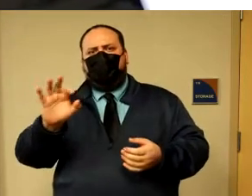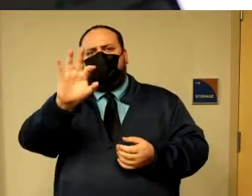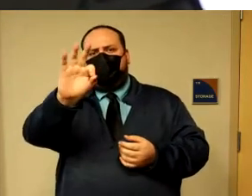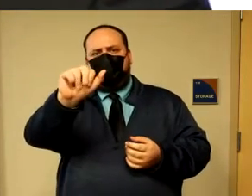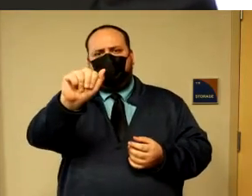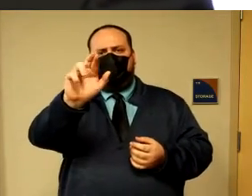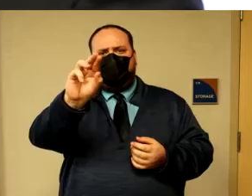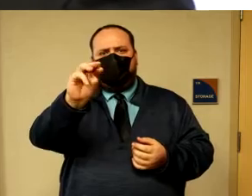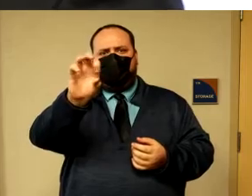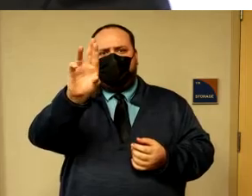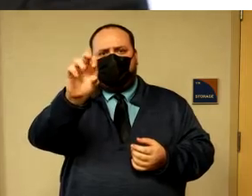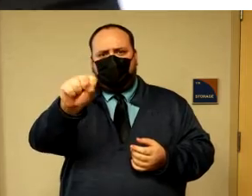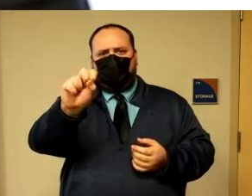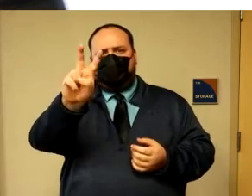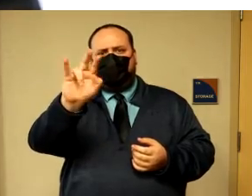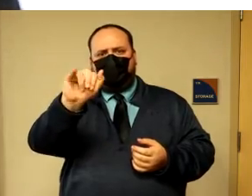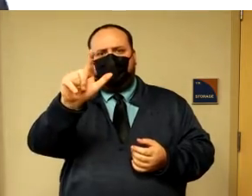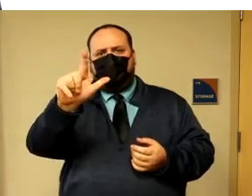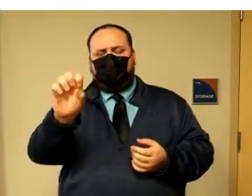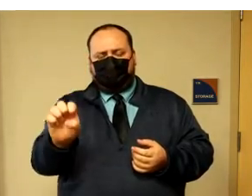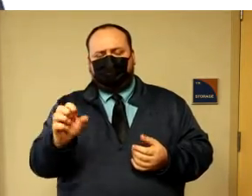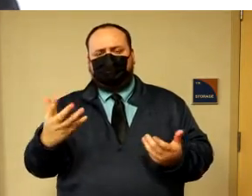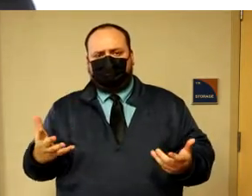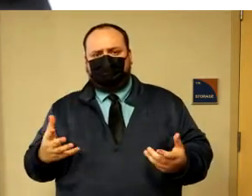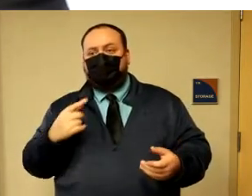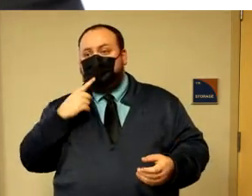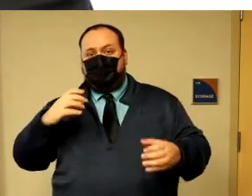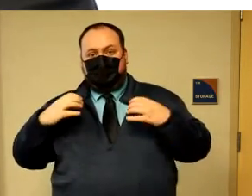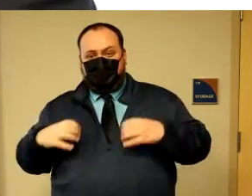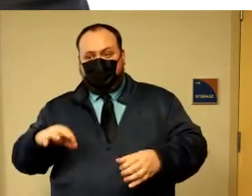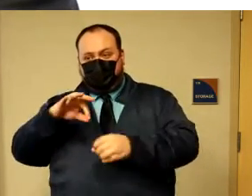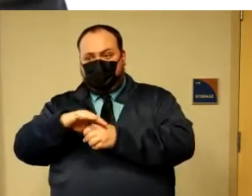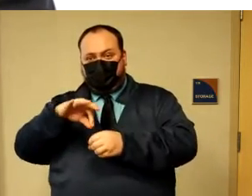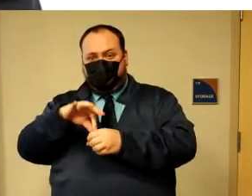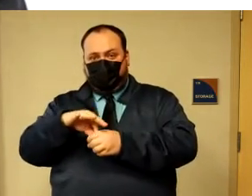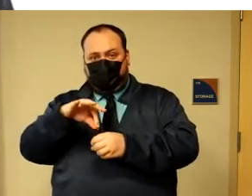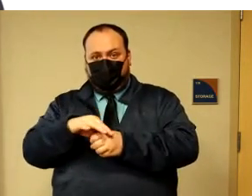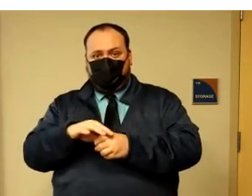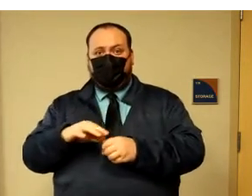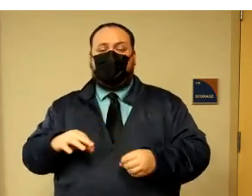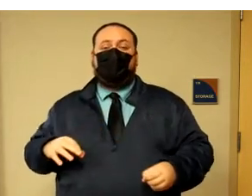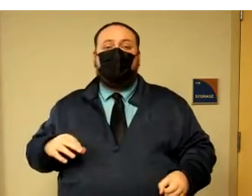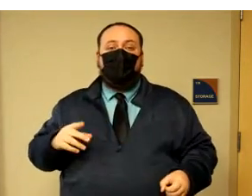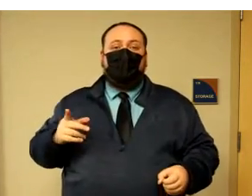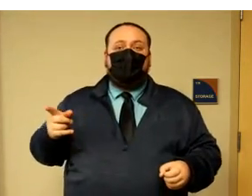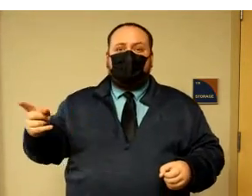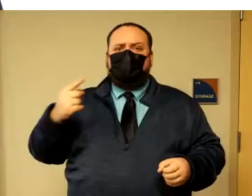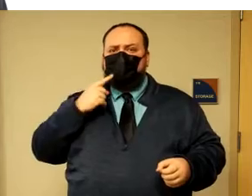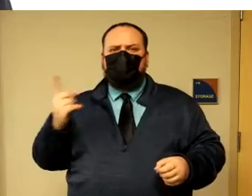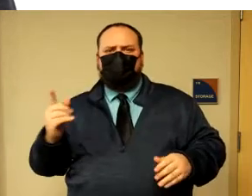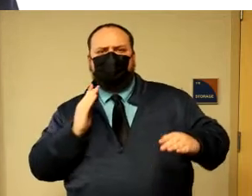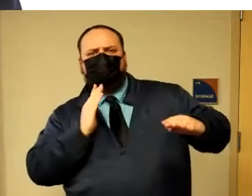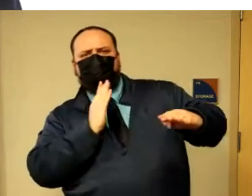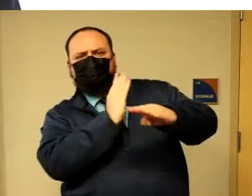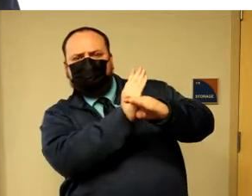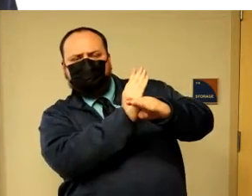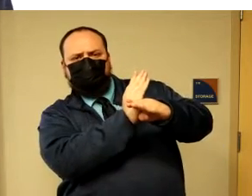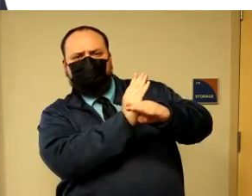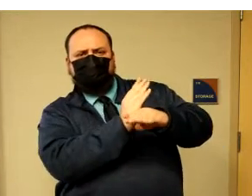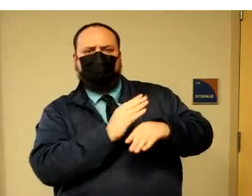Farmersville, right? Citizen voting age and CVAP in 2019 blocked assigned,